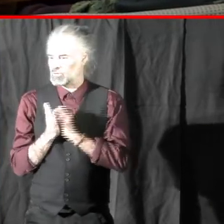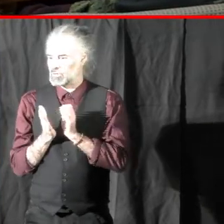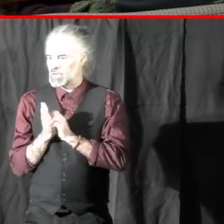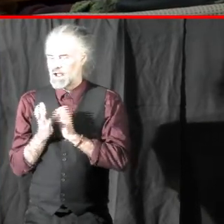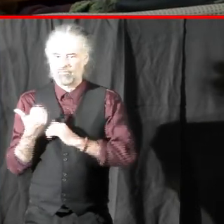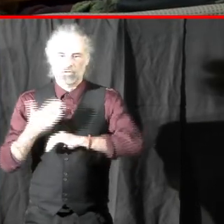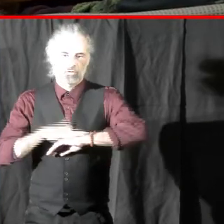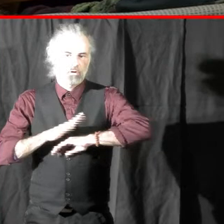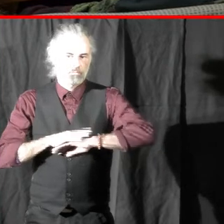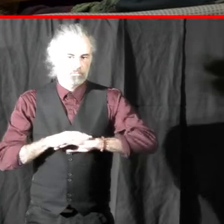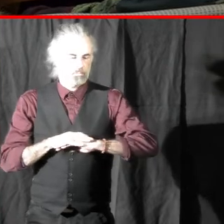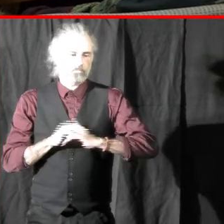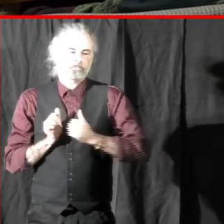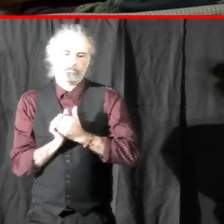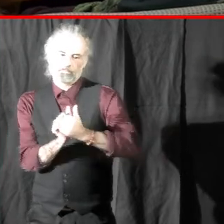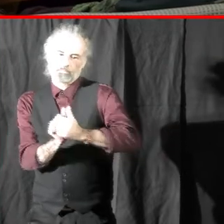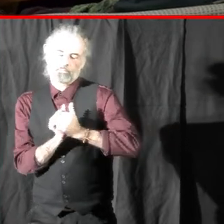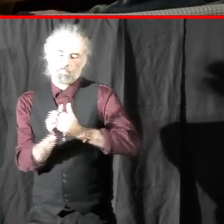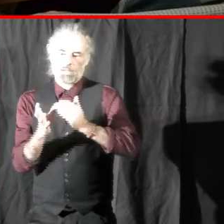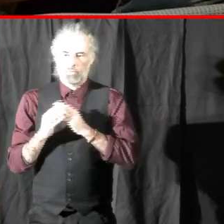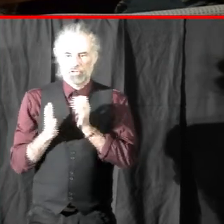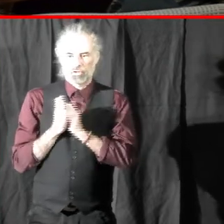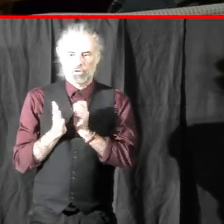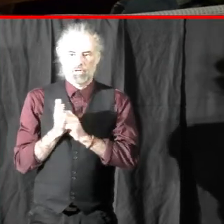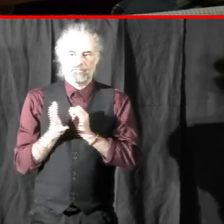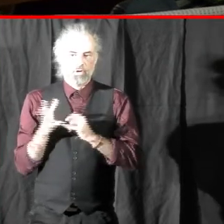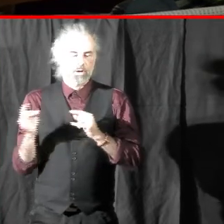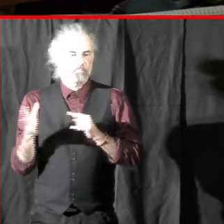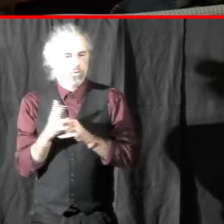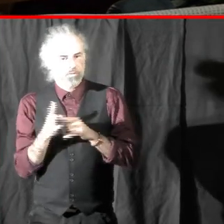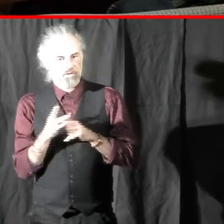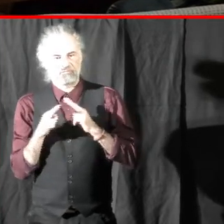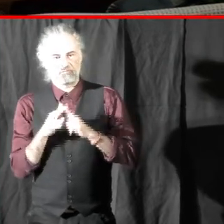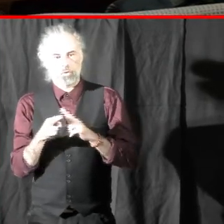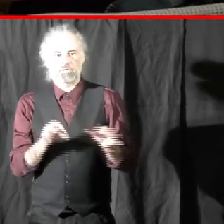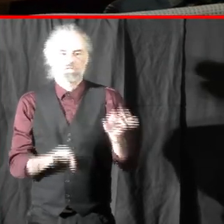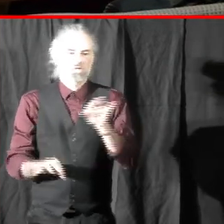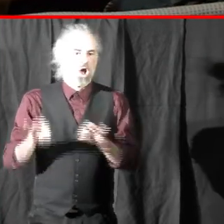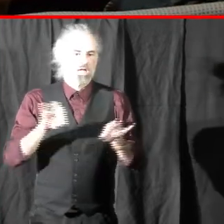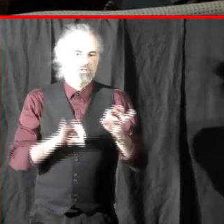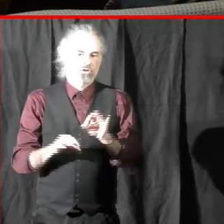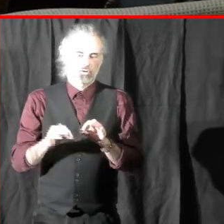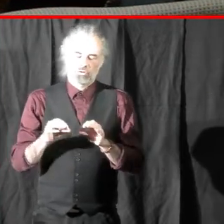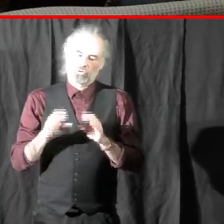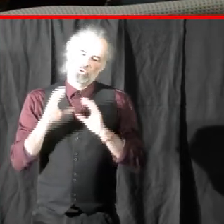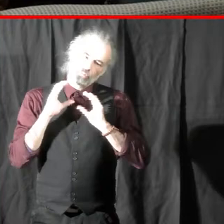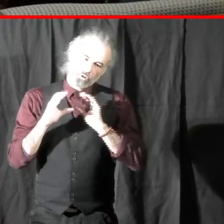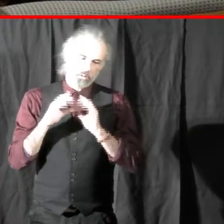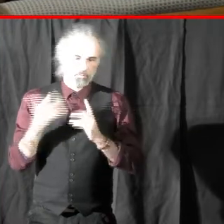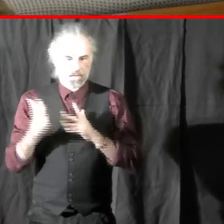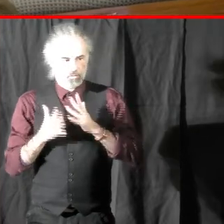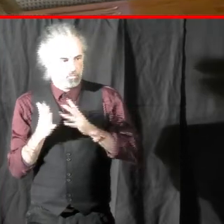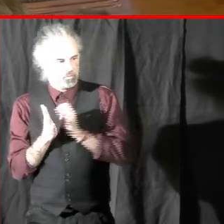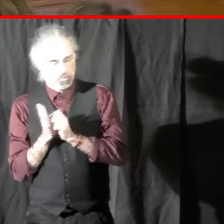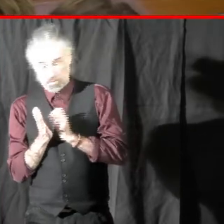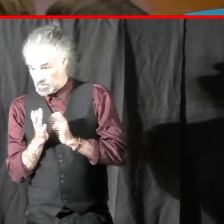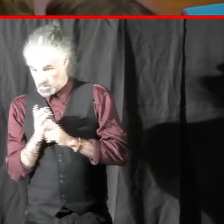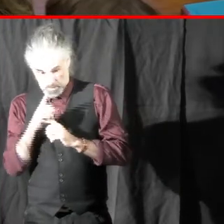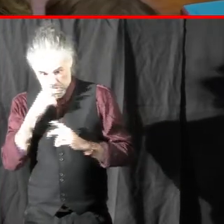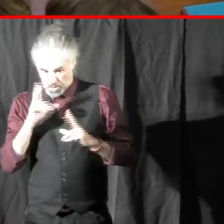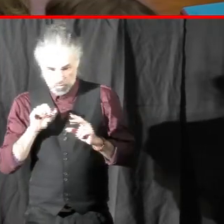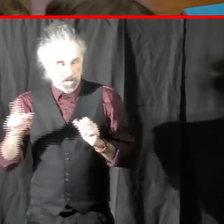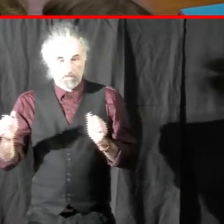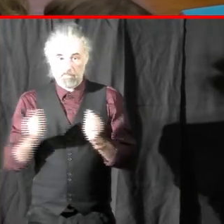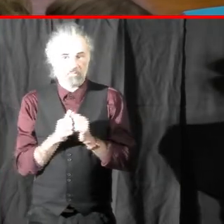The relationship with the journalist is extremely important to the science communicator, and if the journalist can't run that story, they've